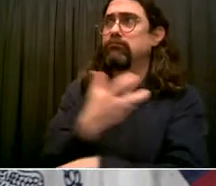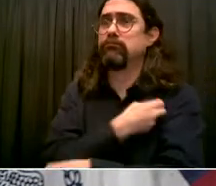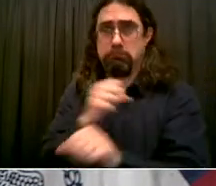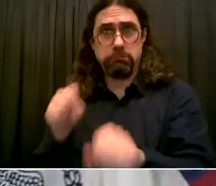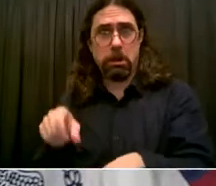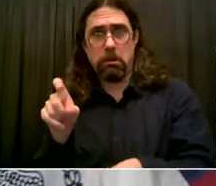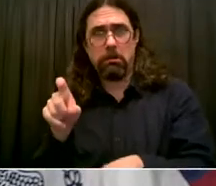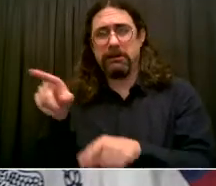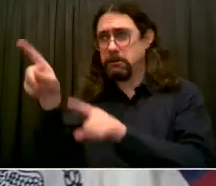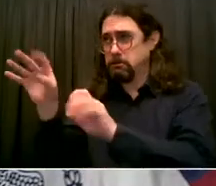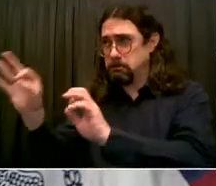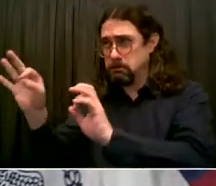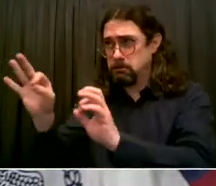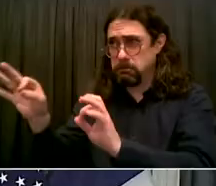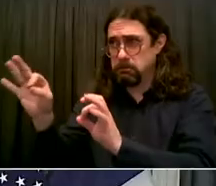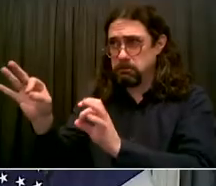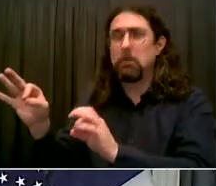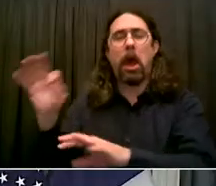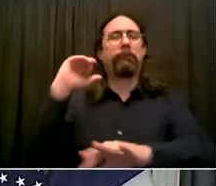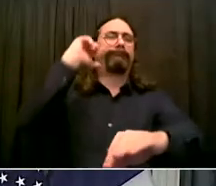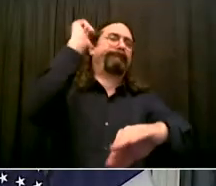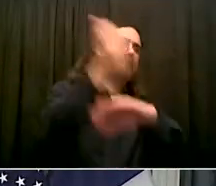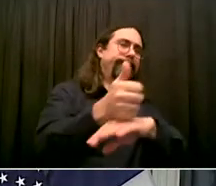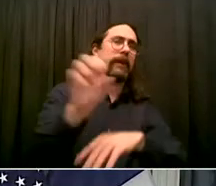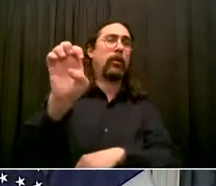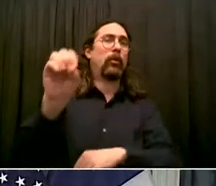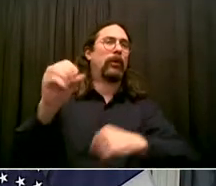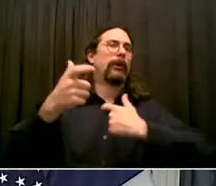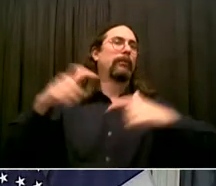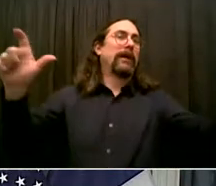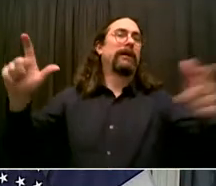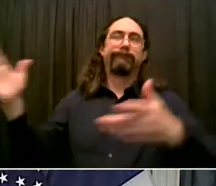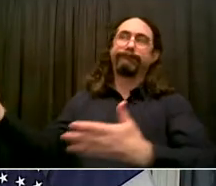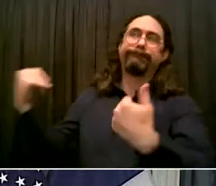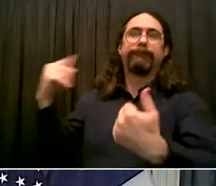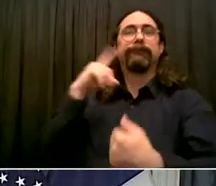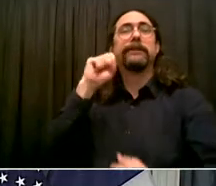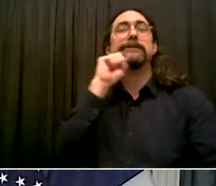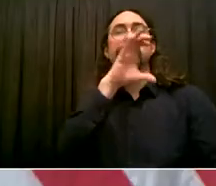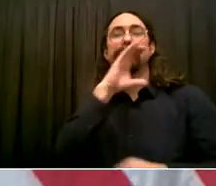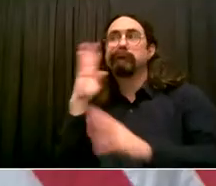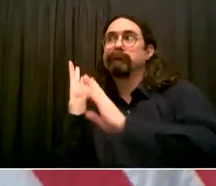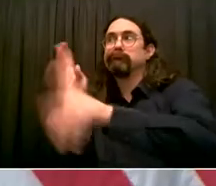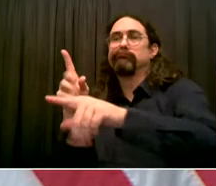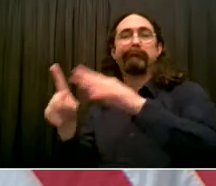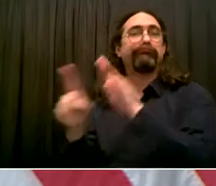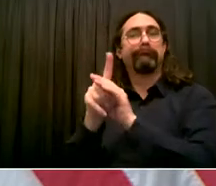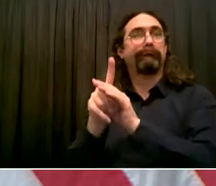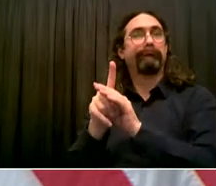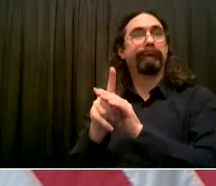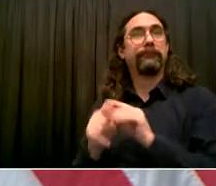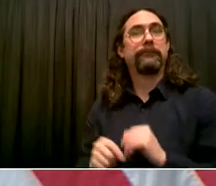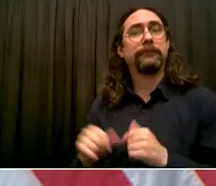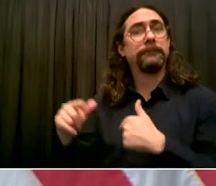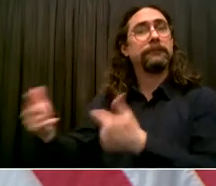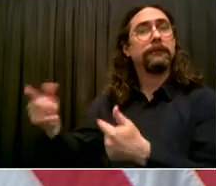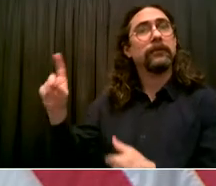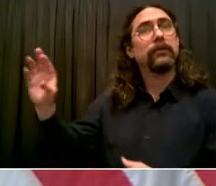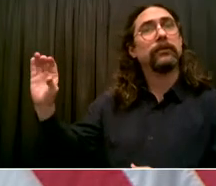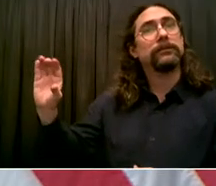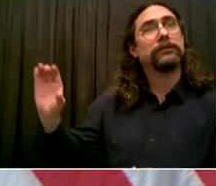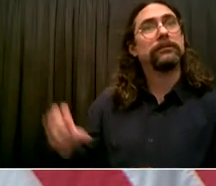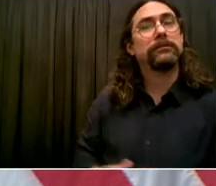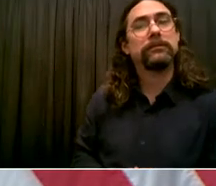Empire, Dr. Choksi, Dr. Long, who wants to speak to that? Yes, I can start briefly, sir. Just to say that